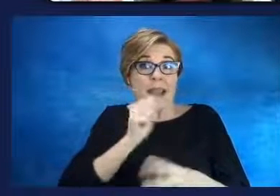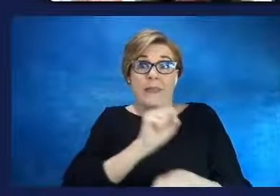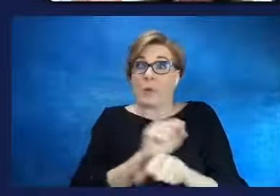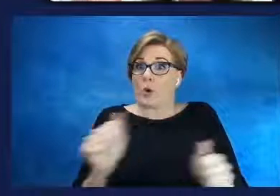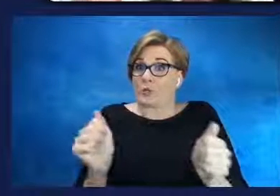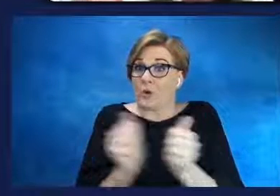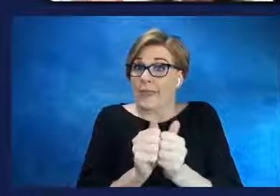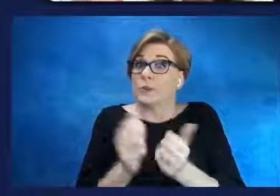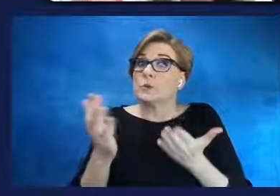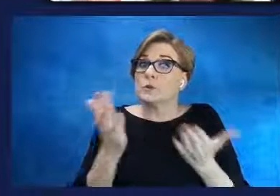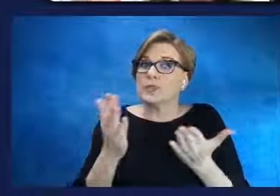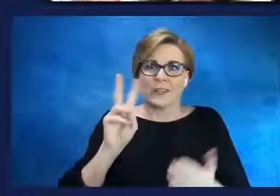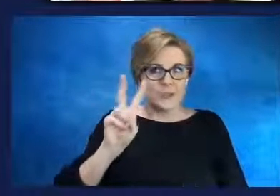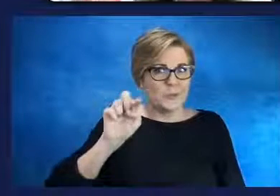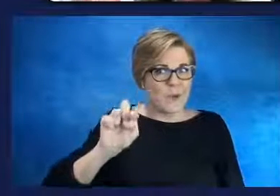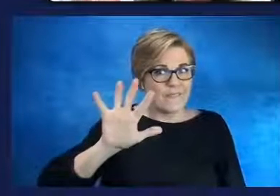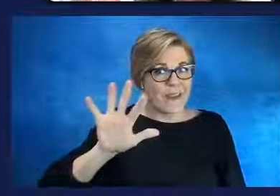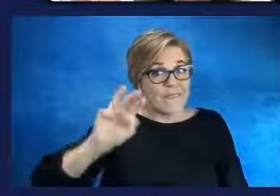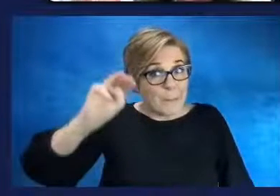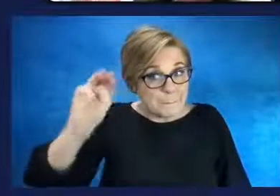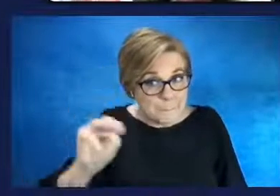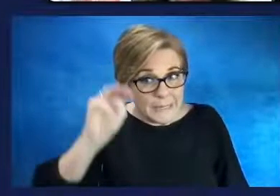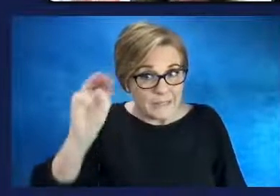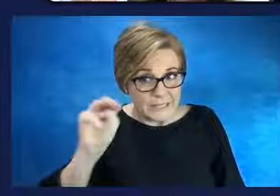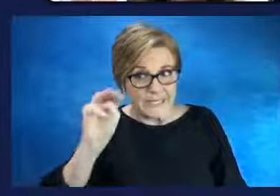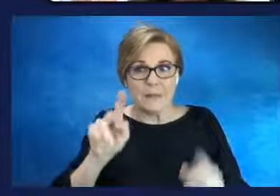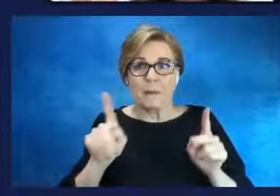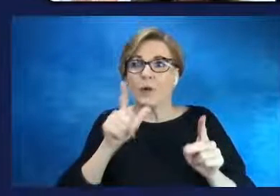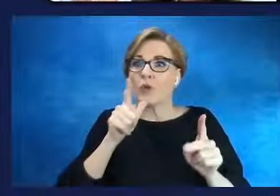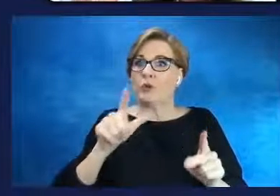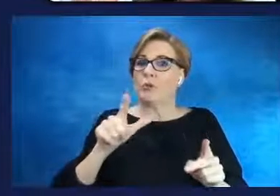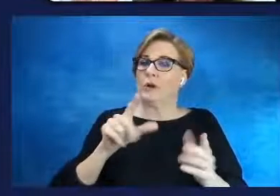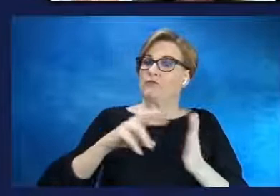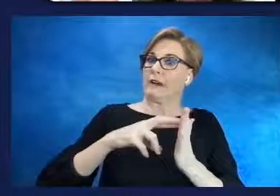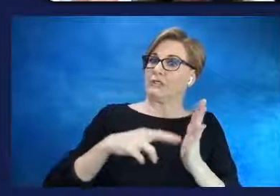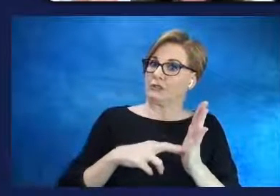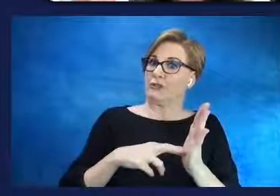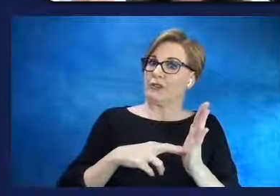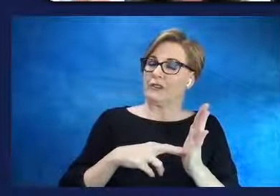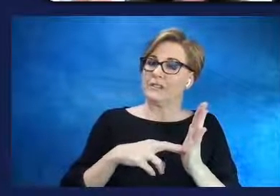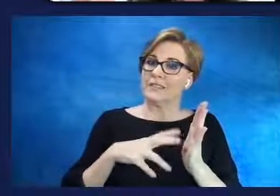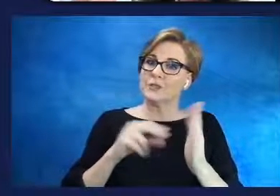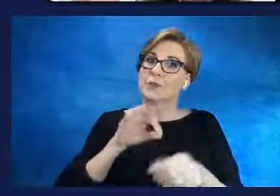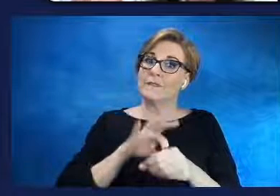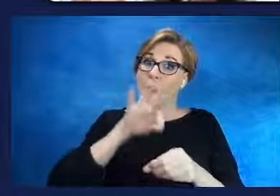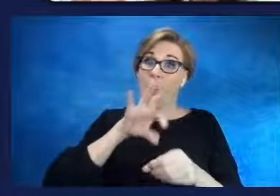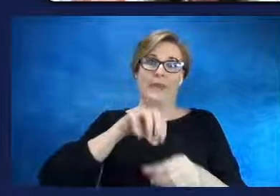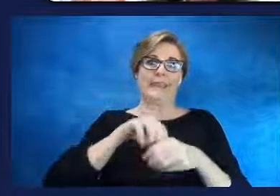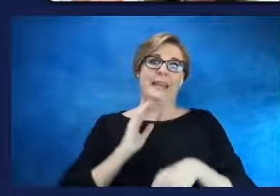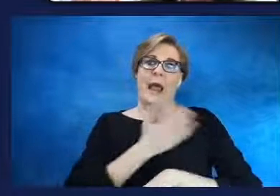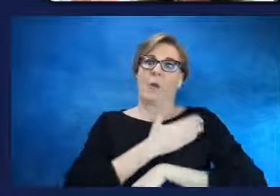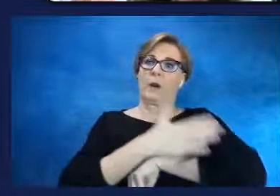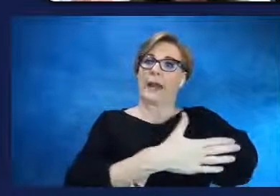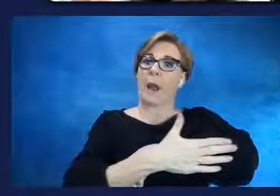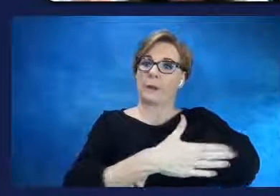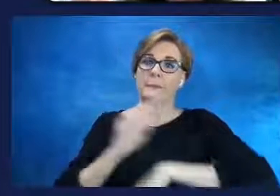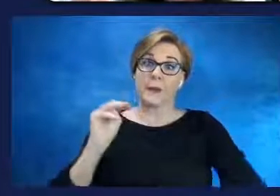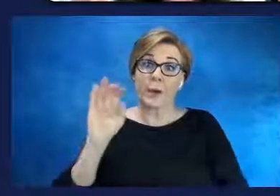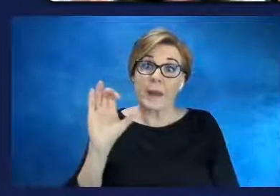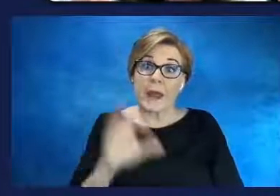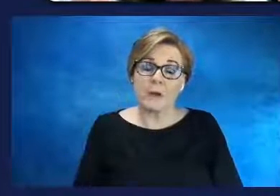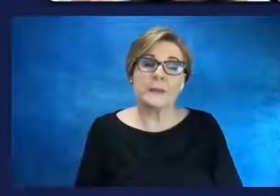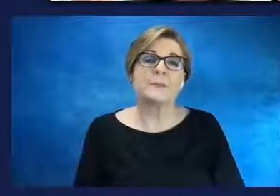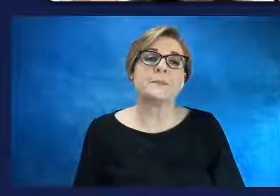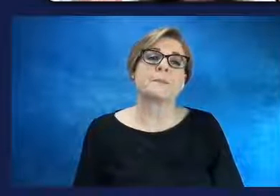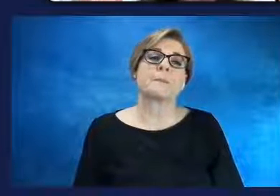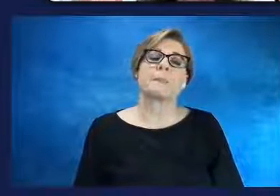2.5 million registered voters in the country and in the county. And we would like to thank our partners